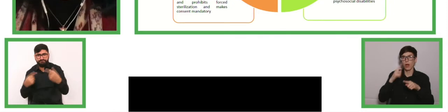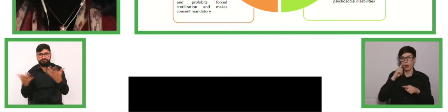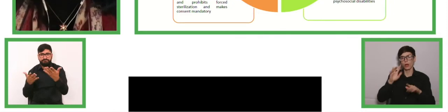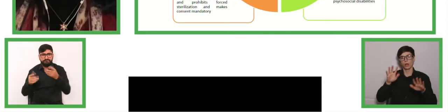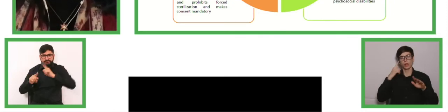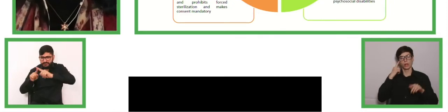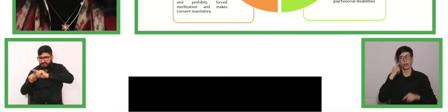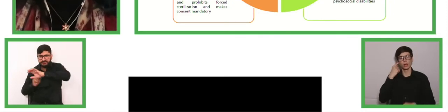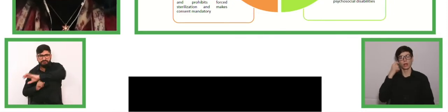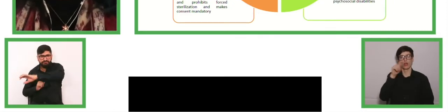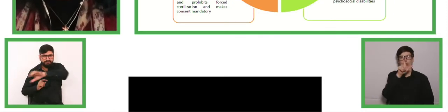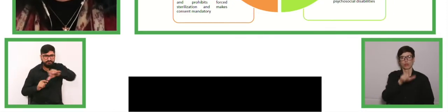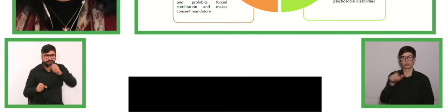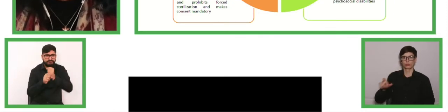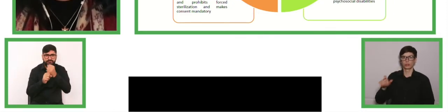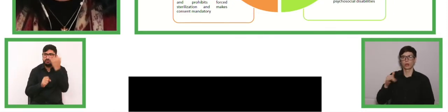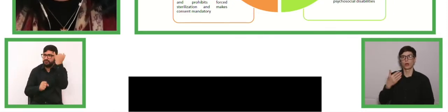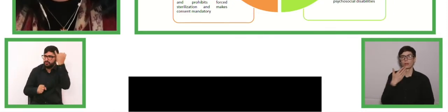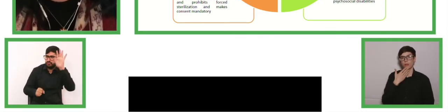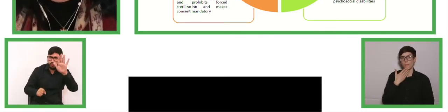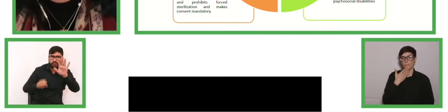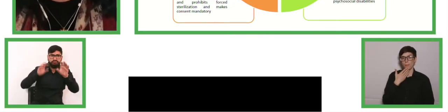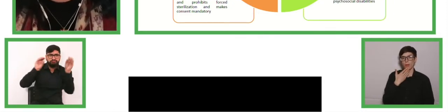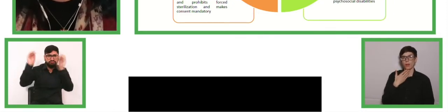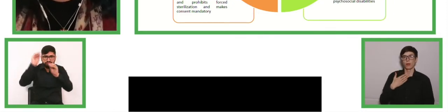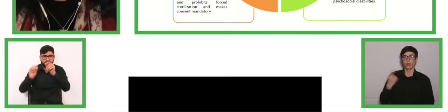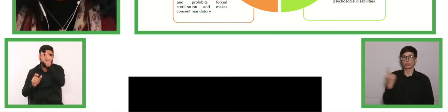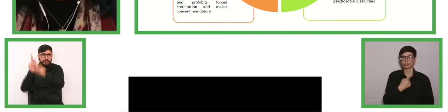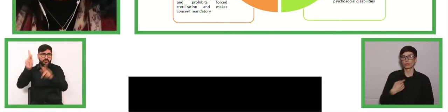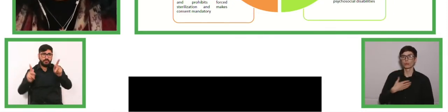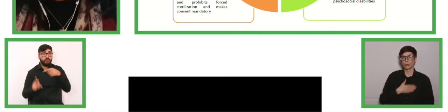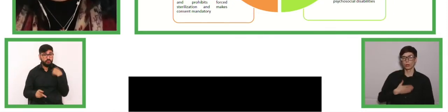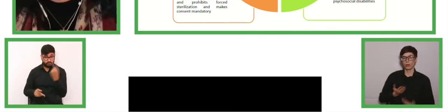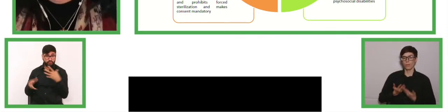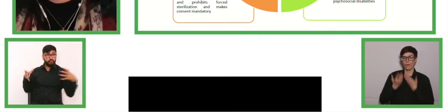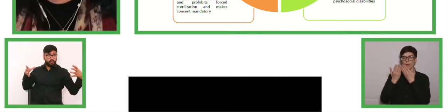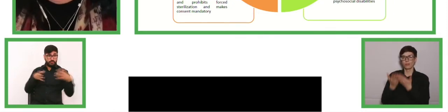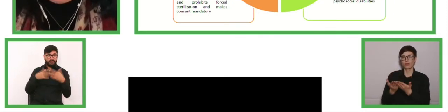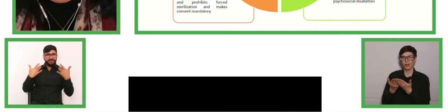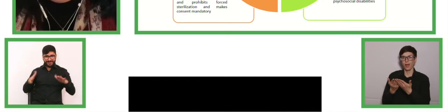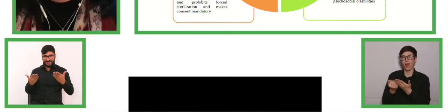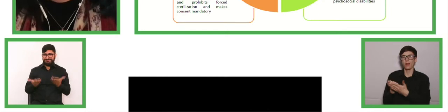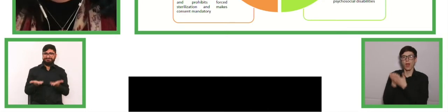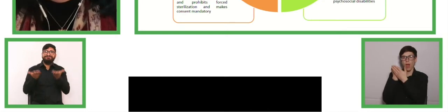we want to share tools and provide technical assistance